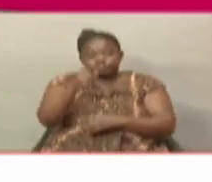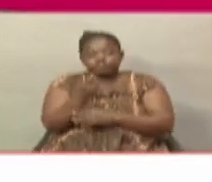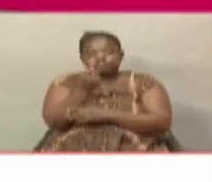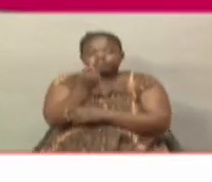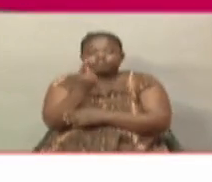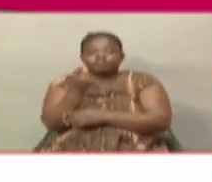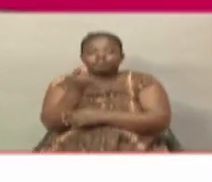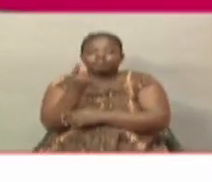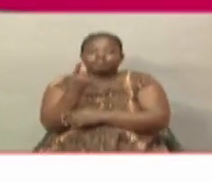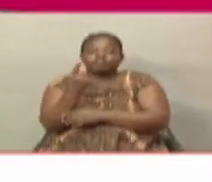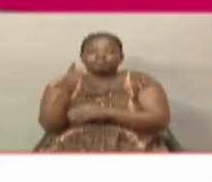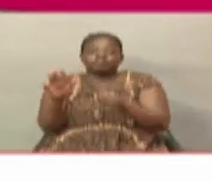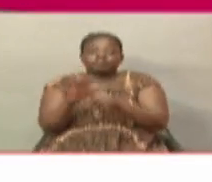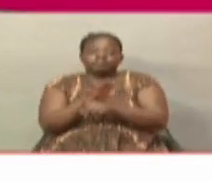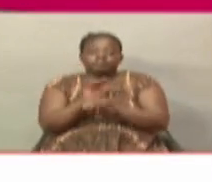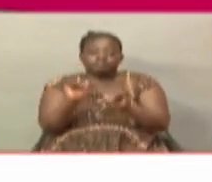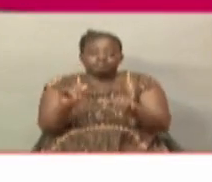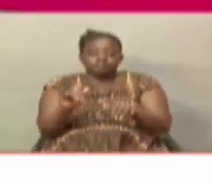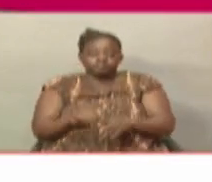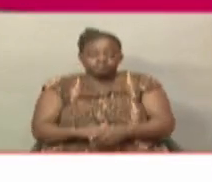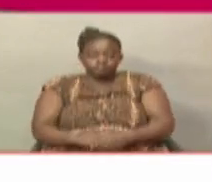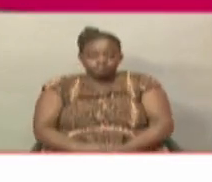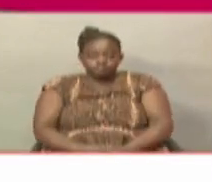ebigulumbali matulinago mubujjuvu tovaawo.